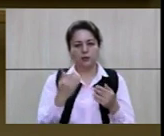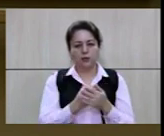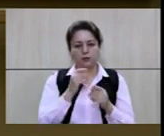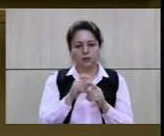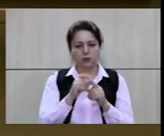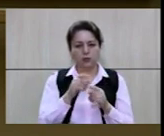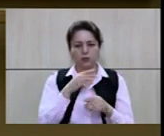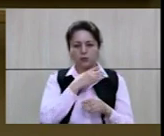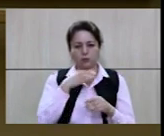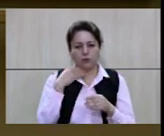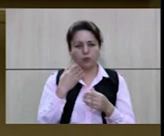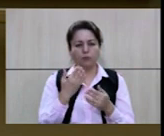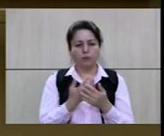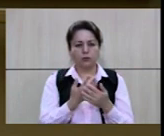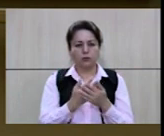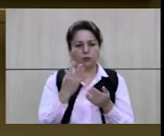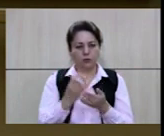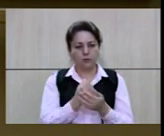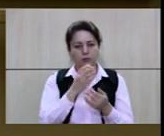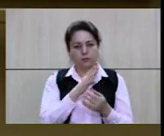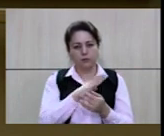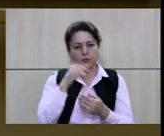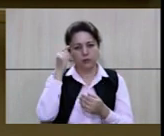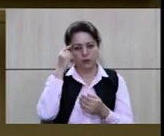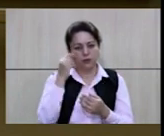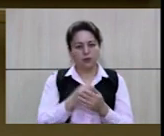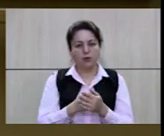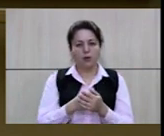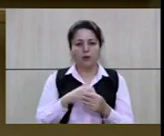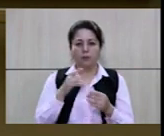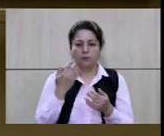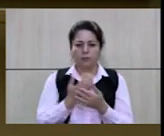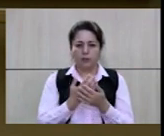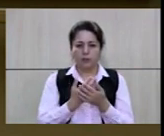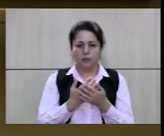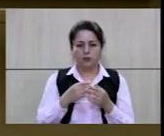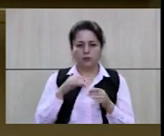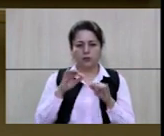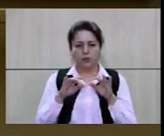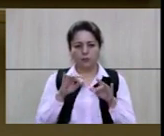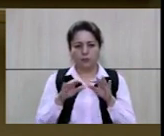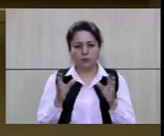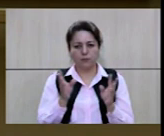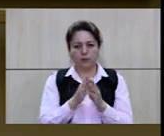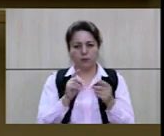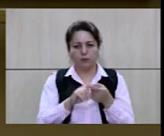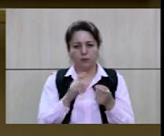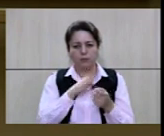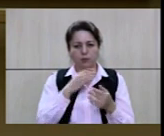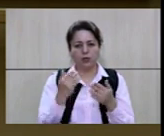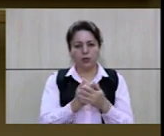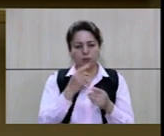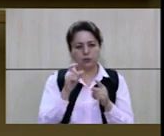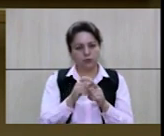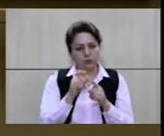bir qancha misollar topgan bo'lsangiz kerak. Masalan, kompyuter bilan bog'liq bo'lgan yangi so'zlar haqida